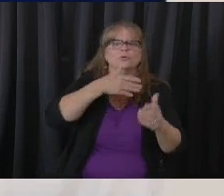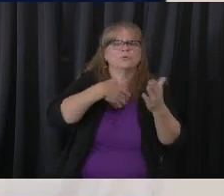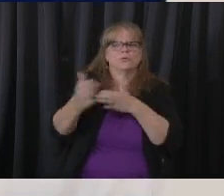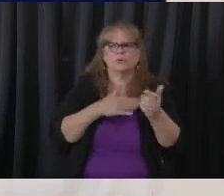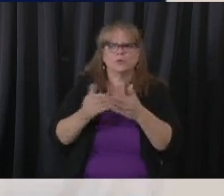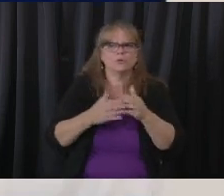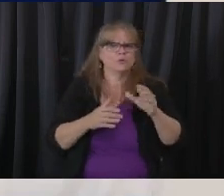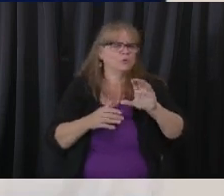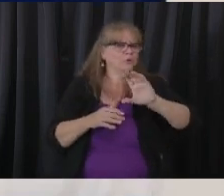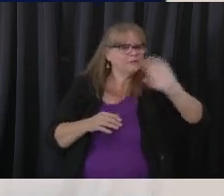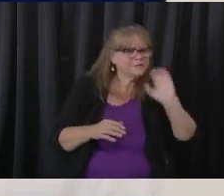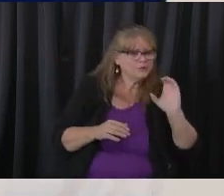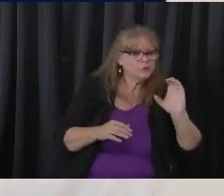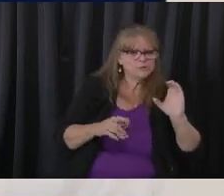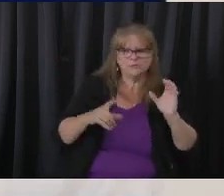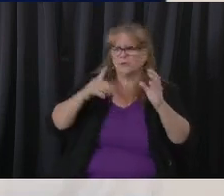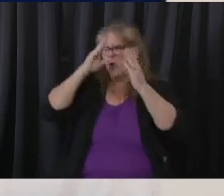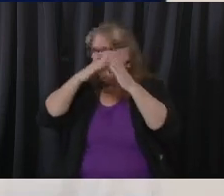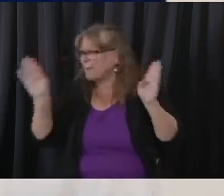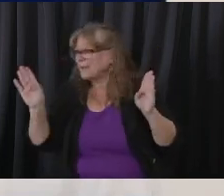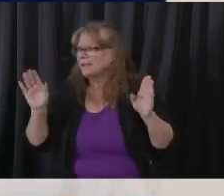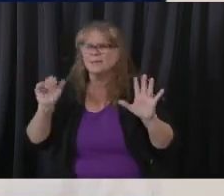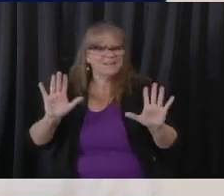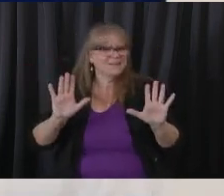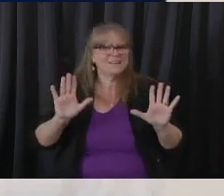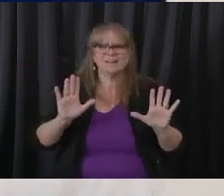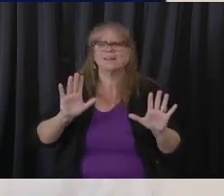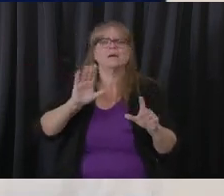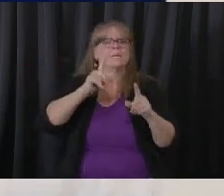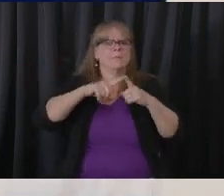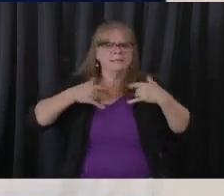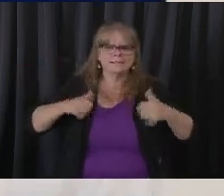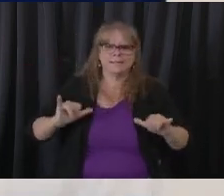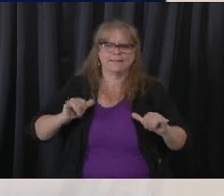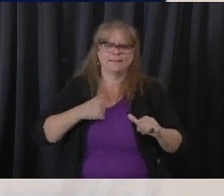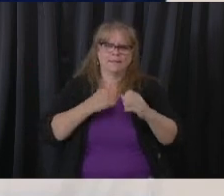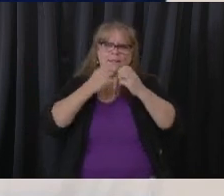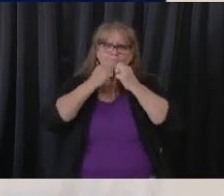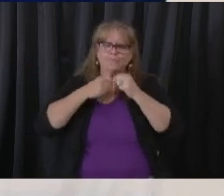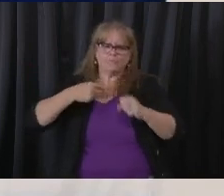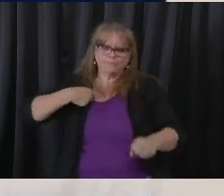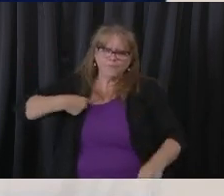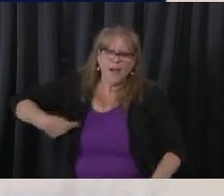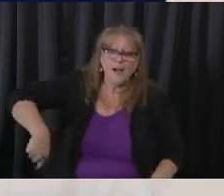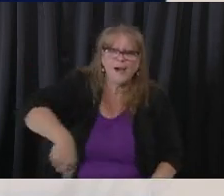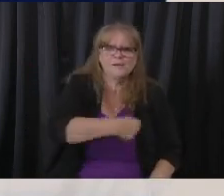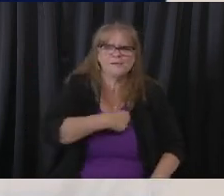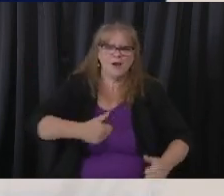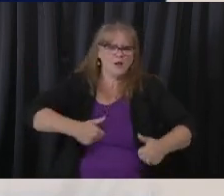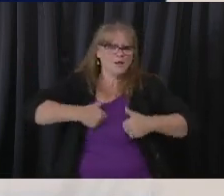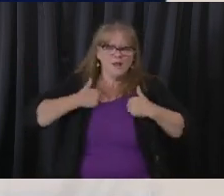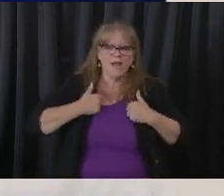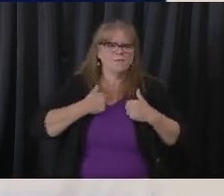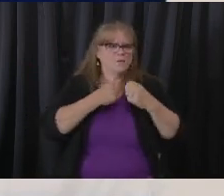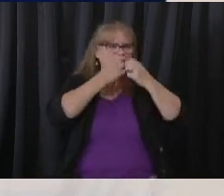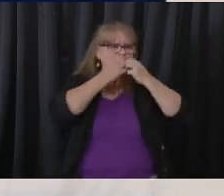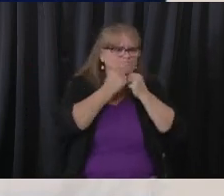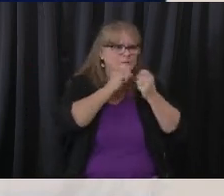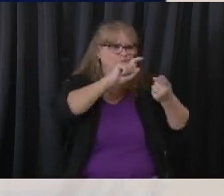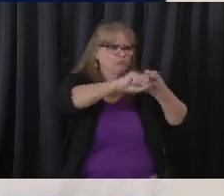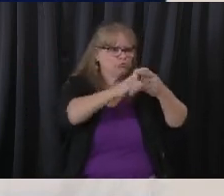your friends and family. And by making the right choices, you are helping to protect them. That's how we can continue to sustain